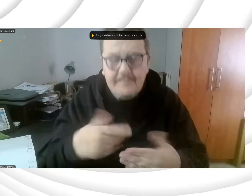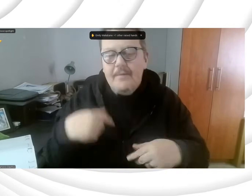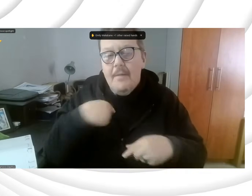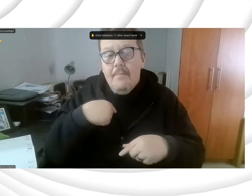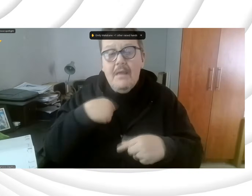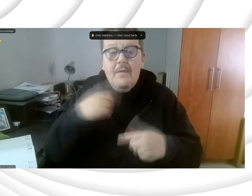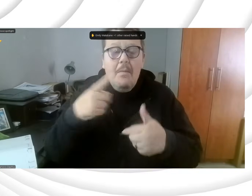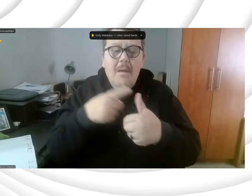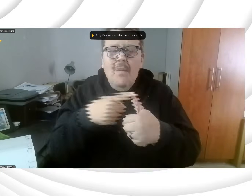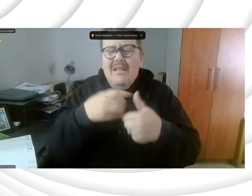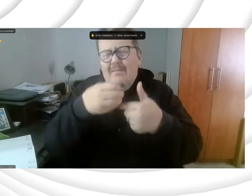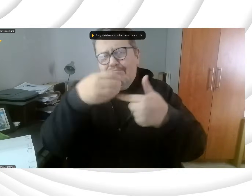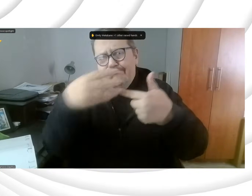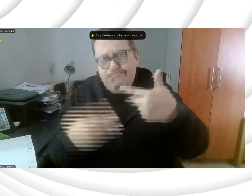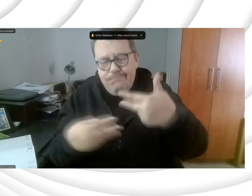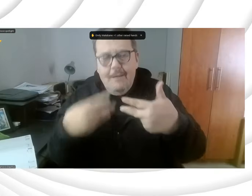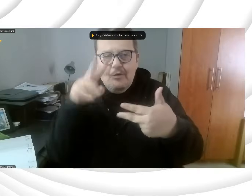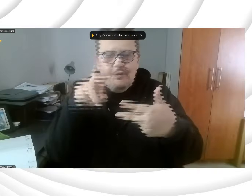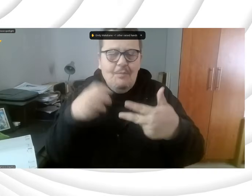Thank you. Thank you, Bibi.